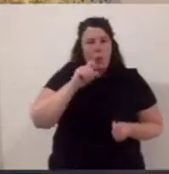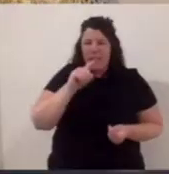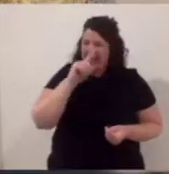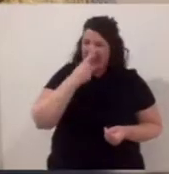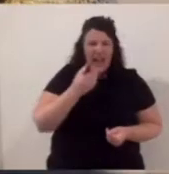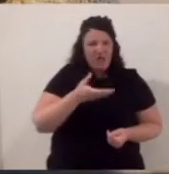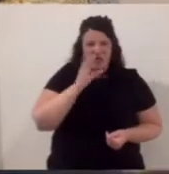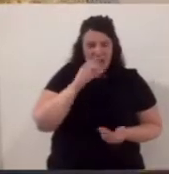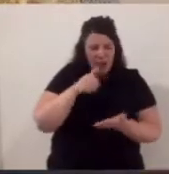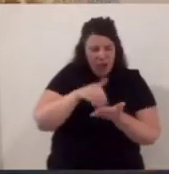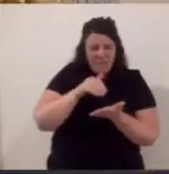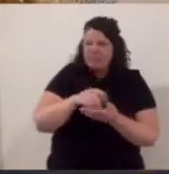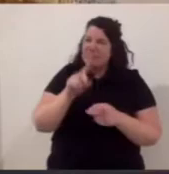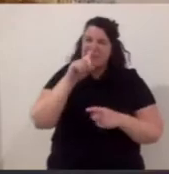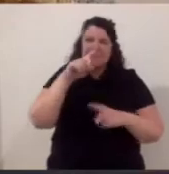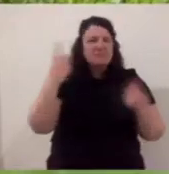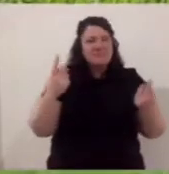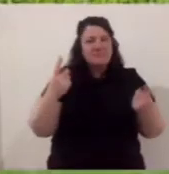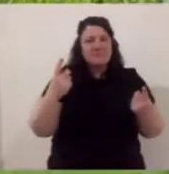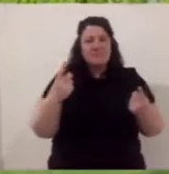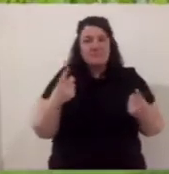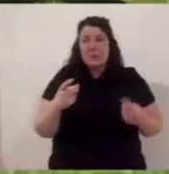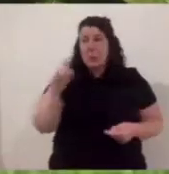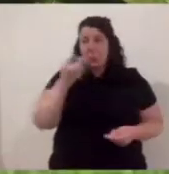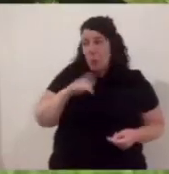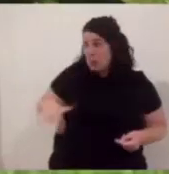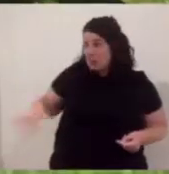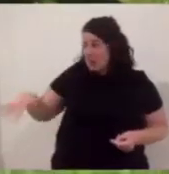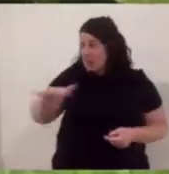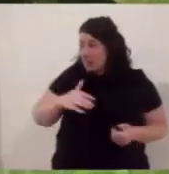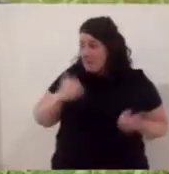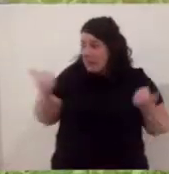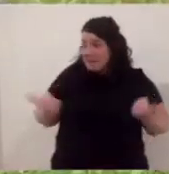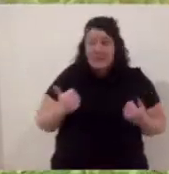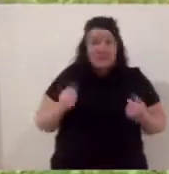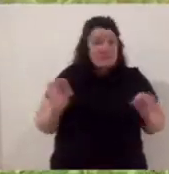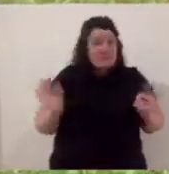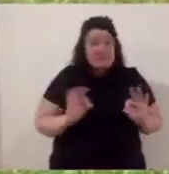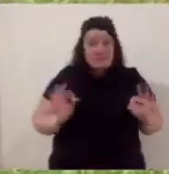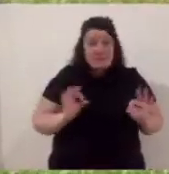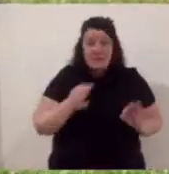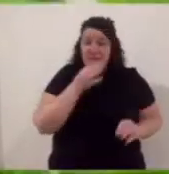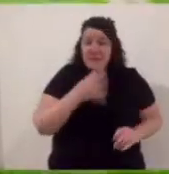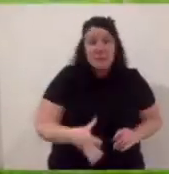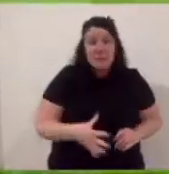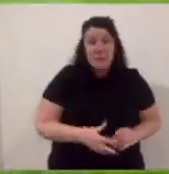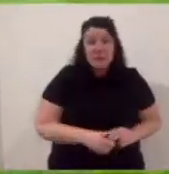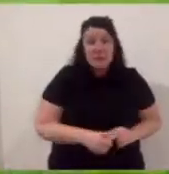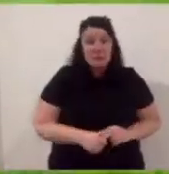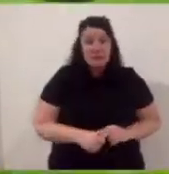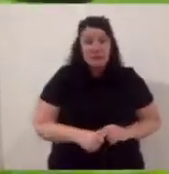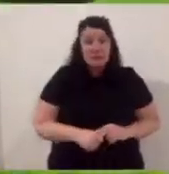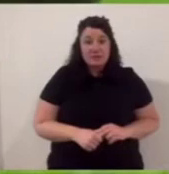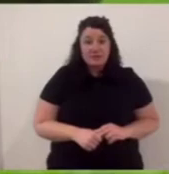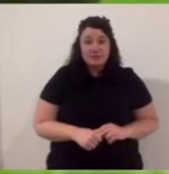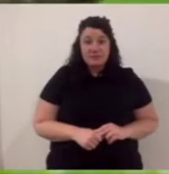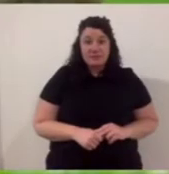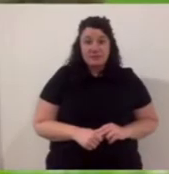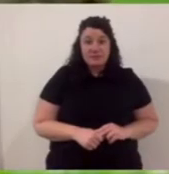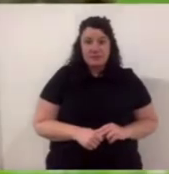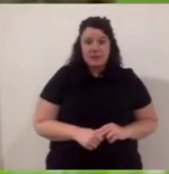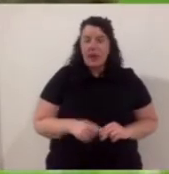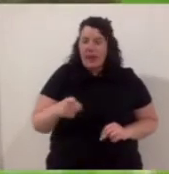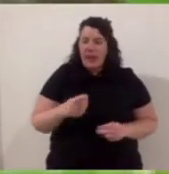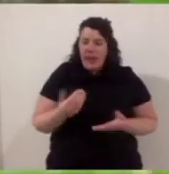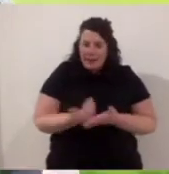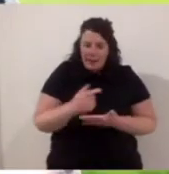there's very little water availability for the dragons on the island. Now, like a lot of species, they conserve water really well.